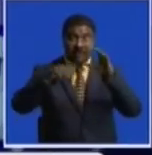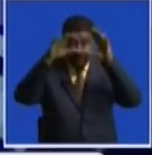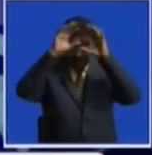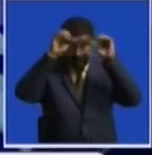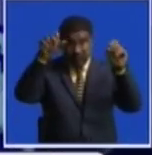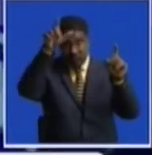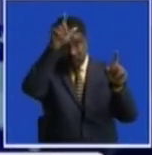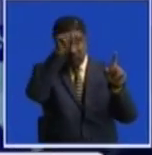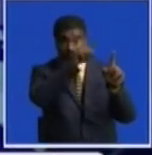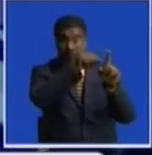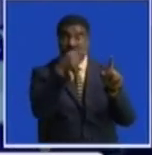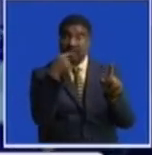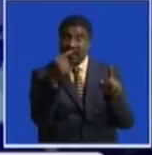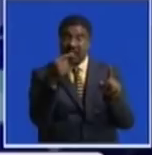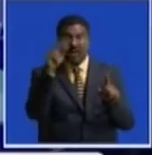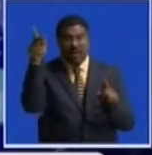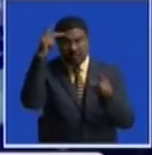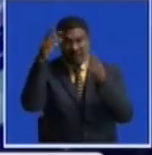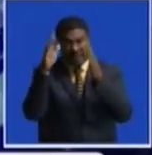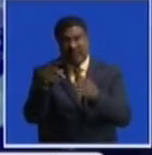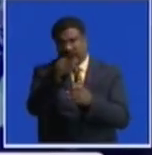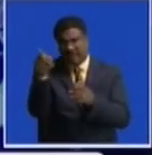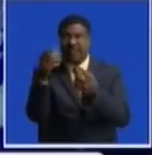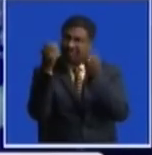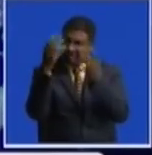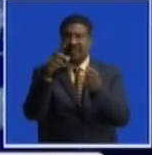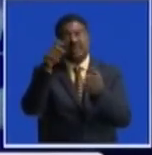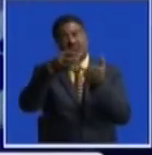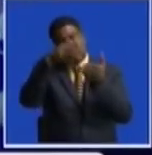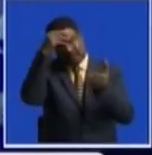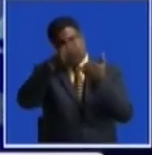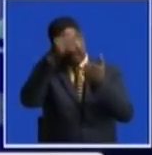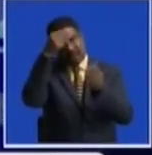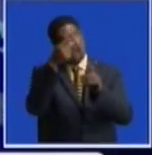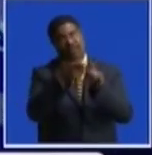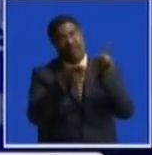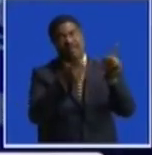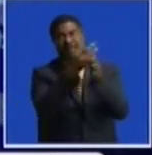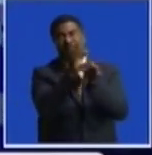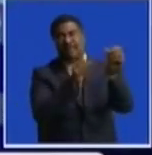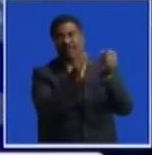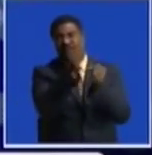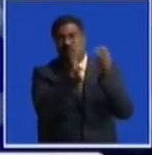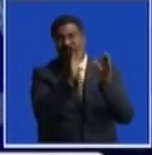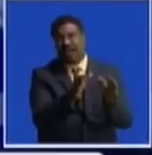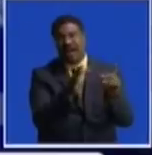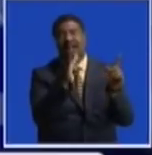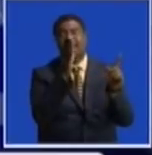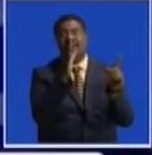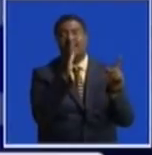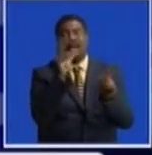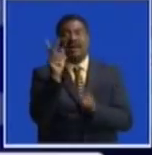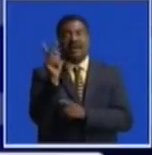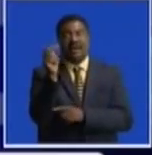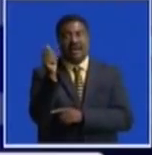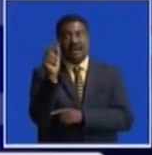President Edgar Lungu says politicians have a lot to learn from late freedom fighter Mama Chibesa Kankasa's admirable political